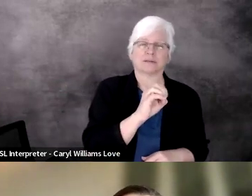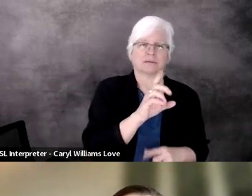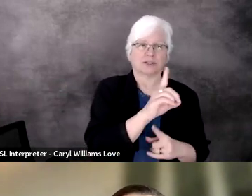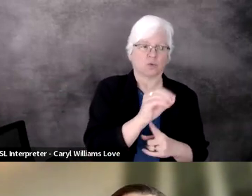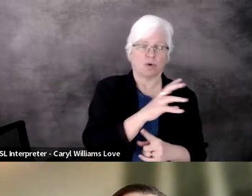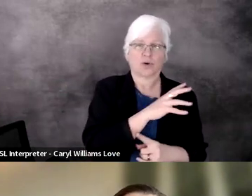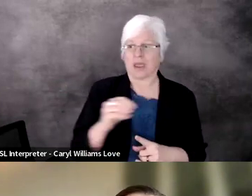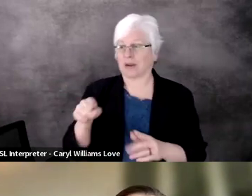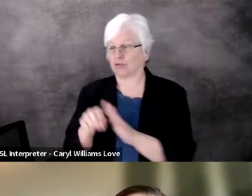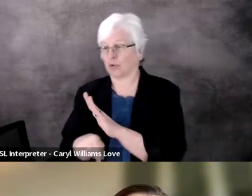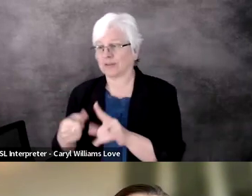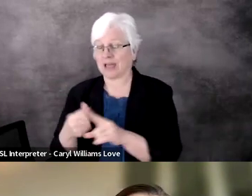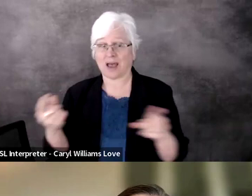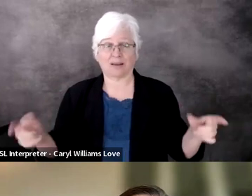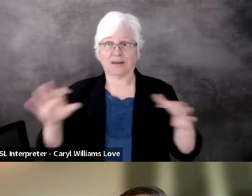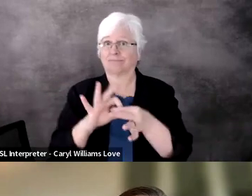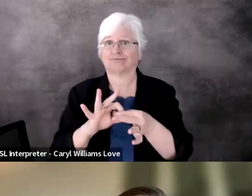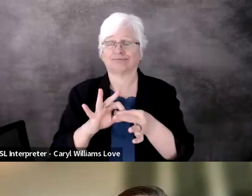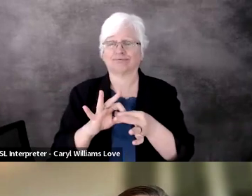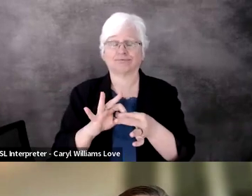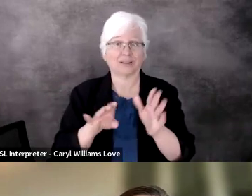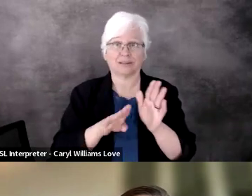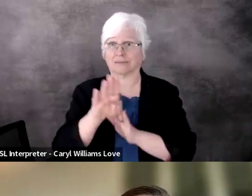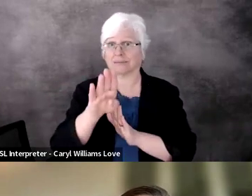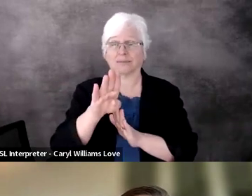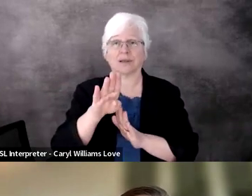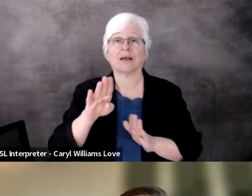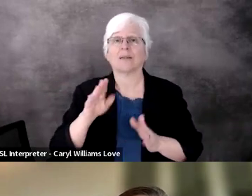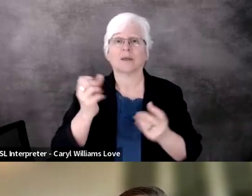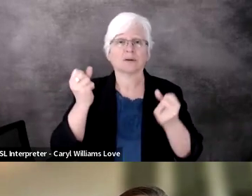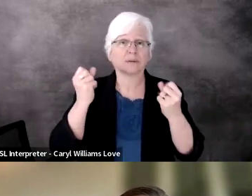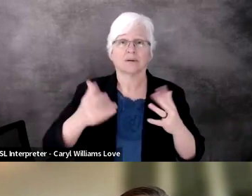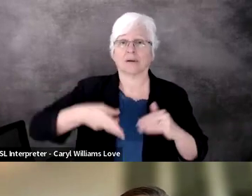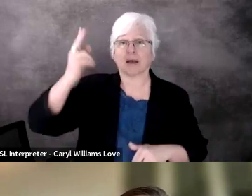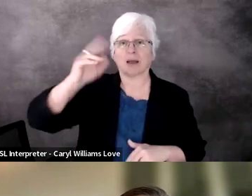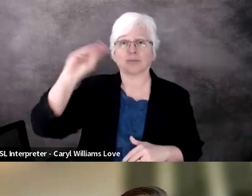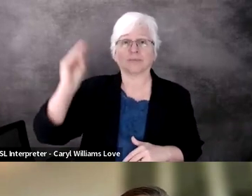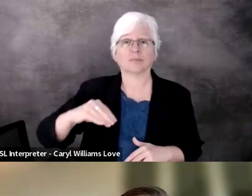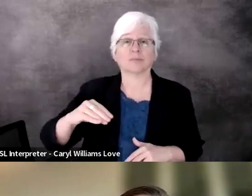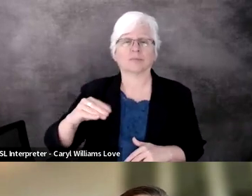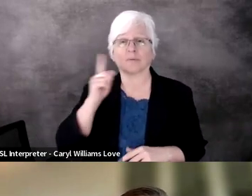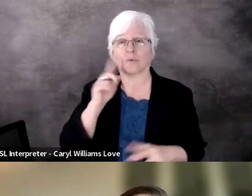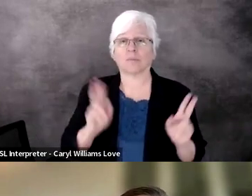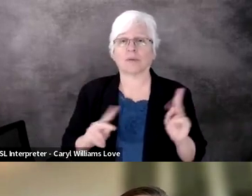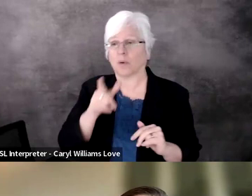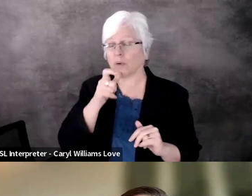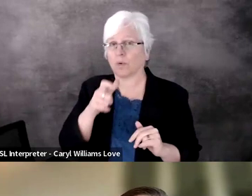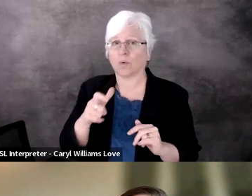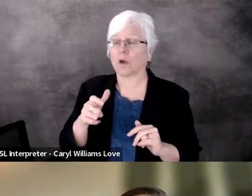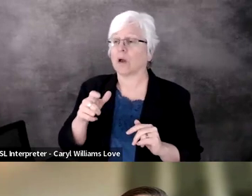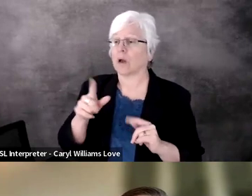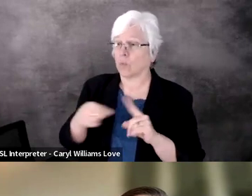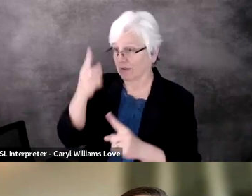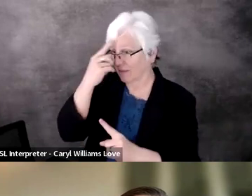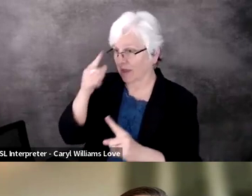There's a significant percentage of suicide decedents who are tox positive for drugs or alcohol,